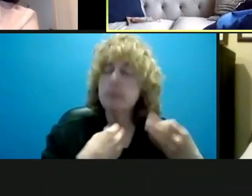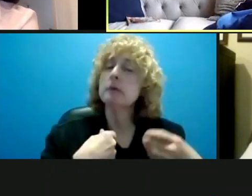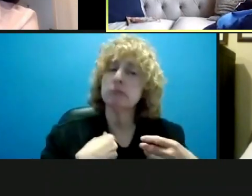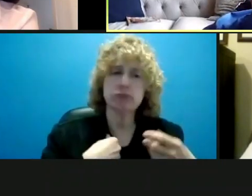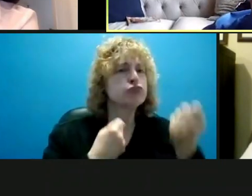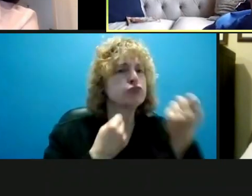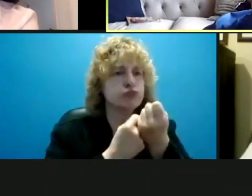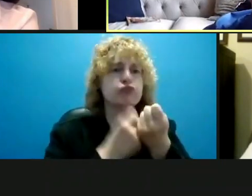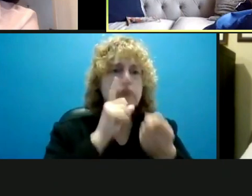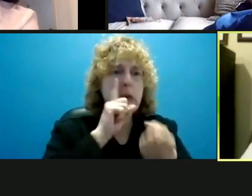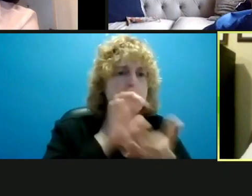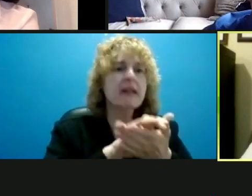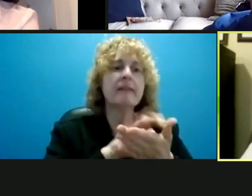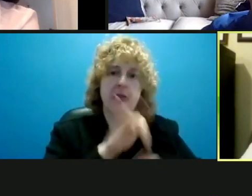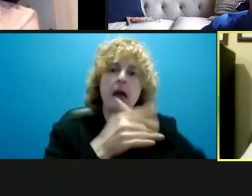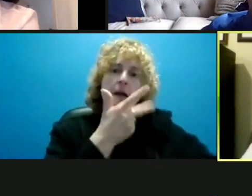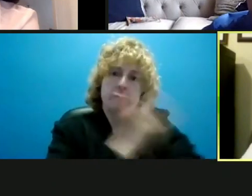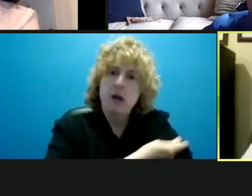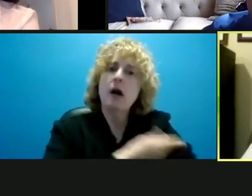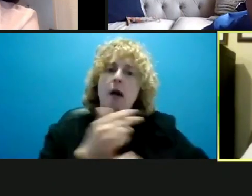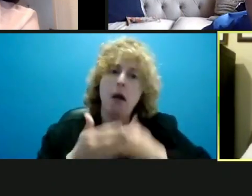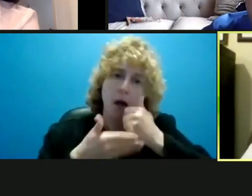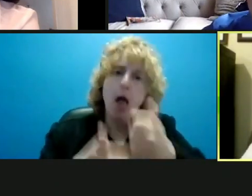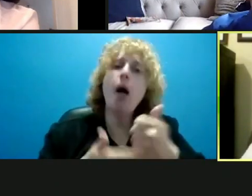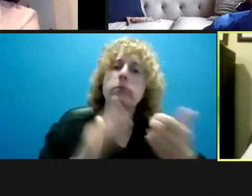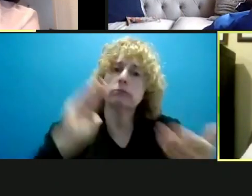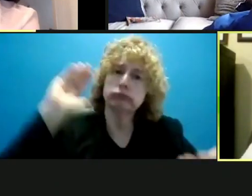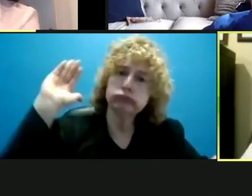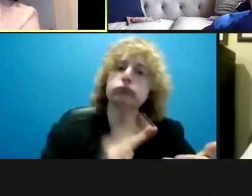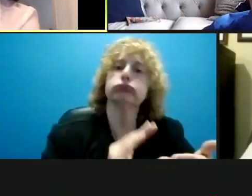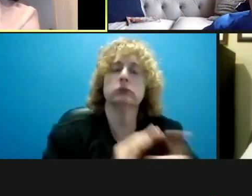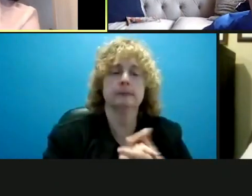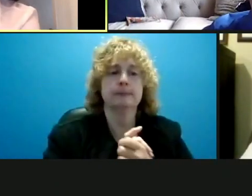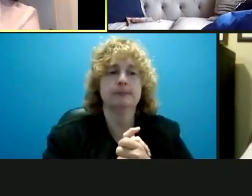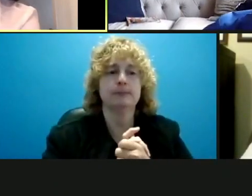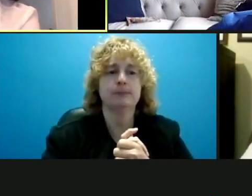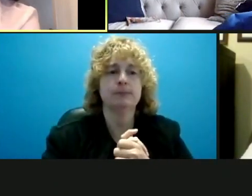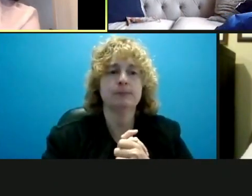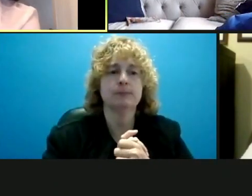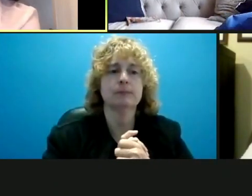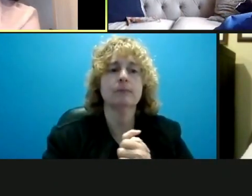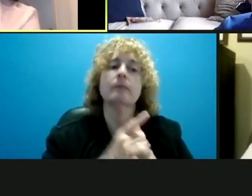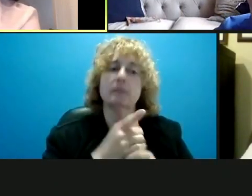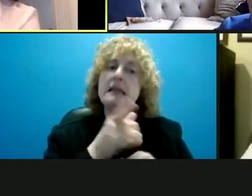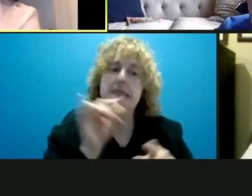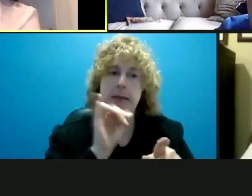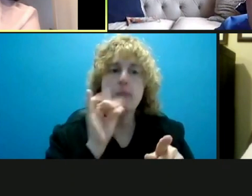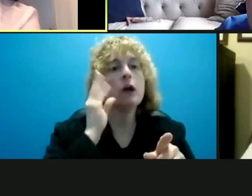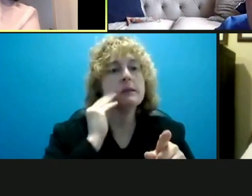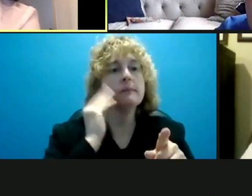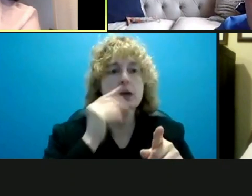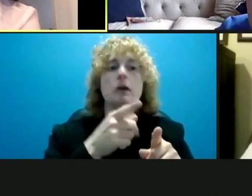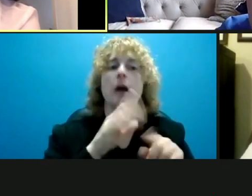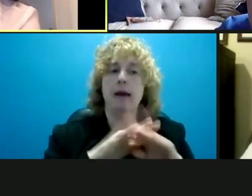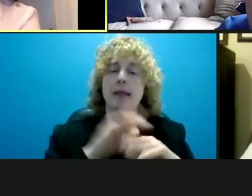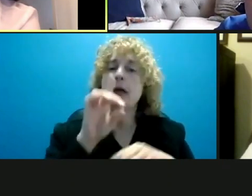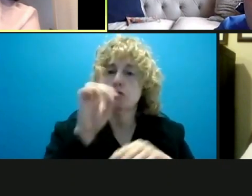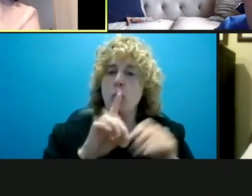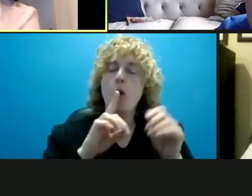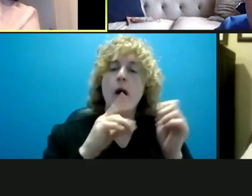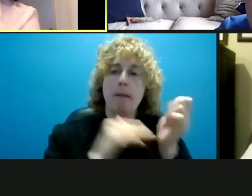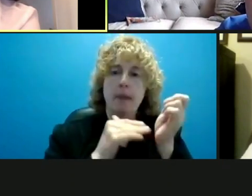Does anyone want to add anything to that? Go ahead, Dr. Cruz. Yes, we have a similar experience at the Detroit Medical